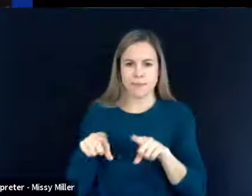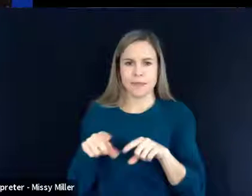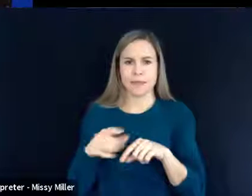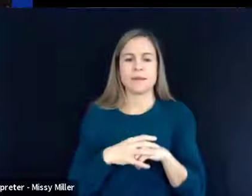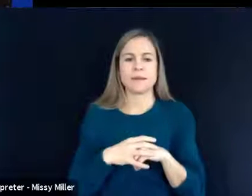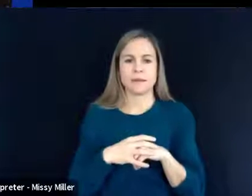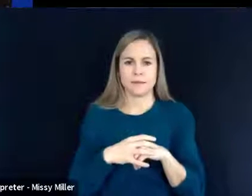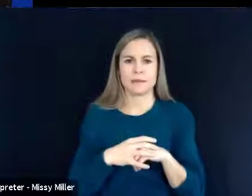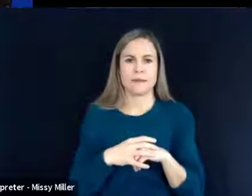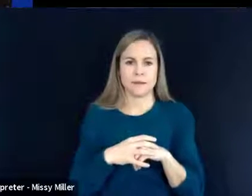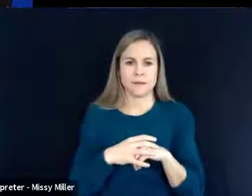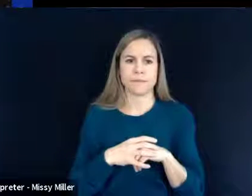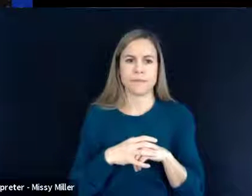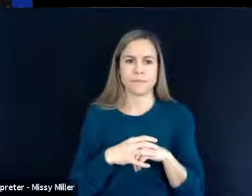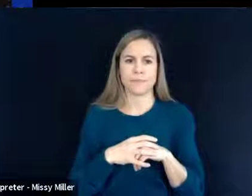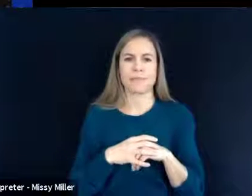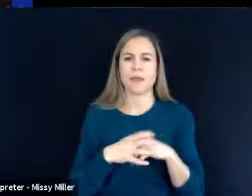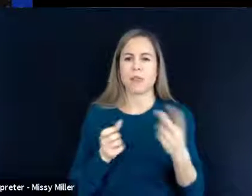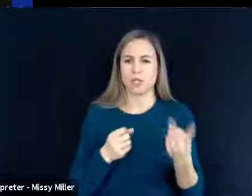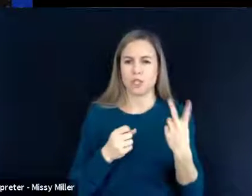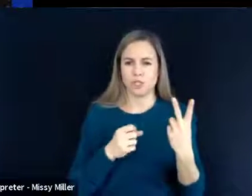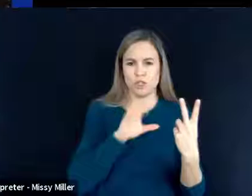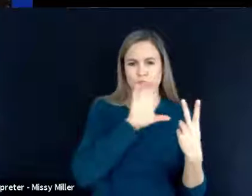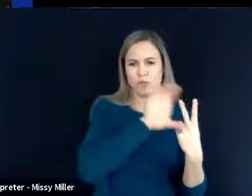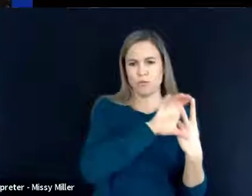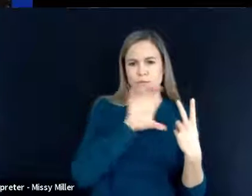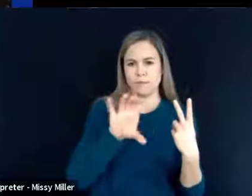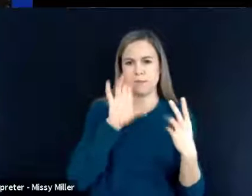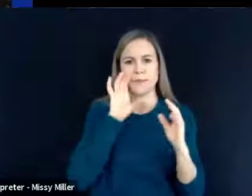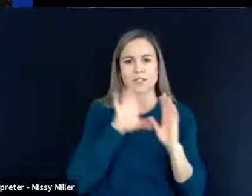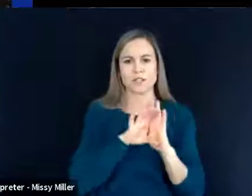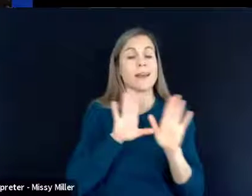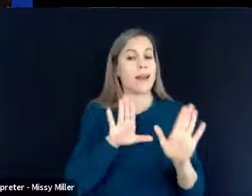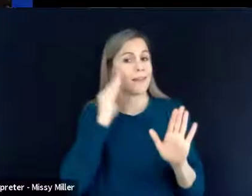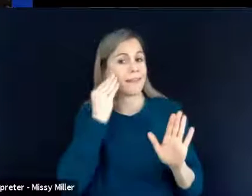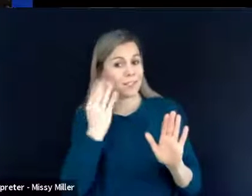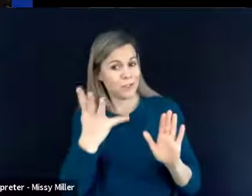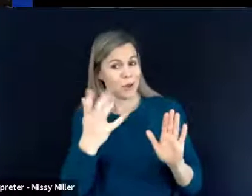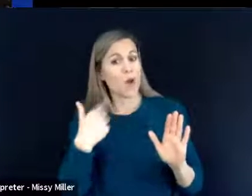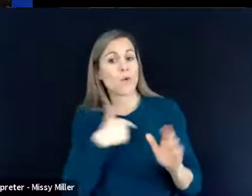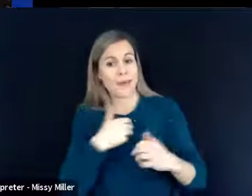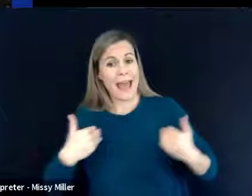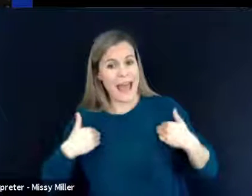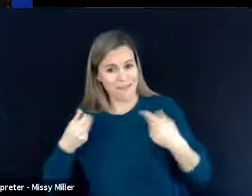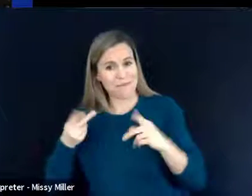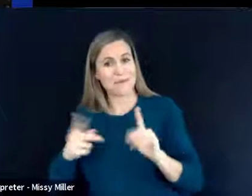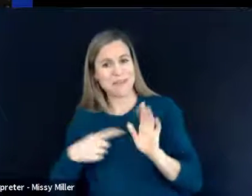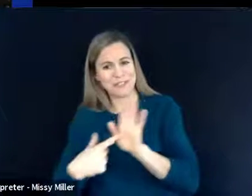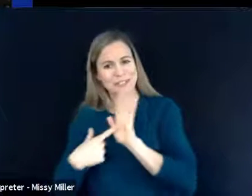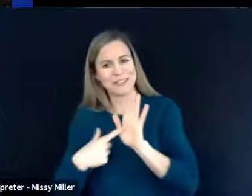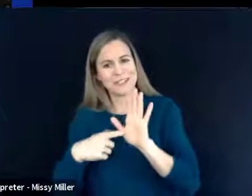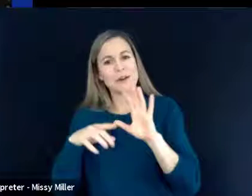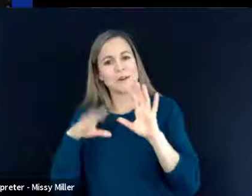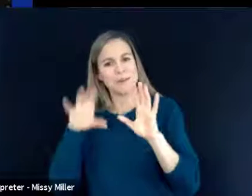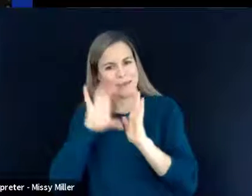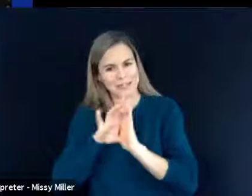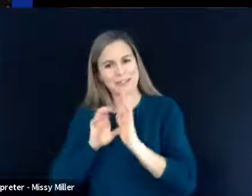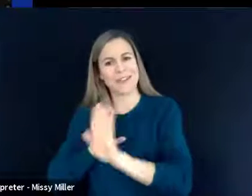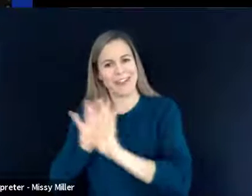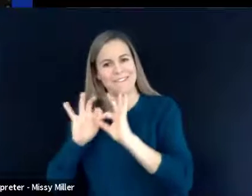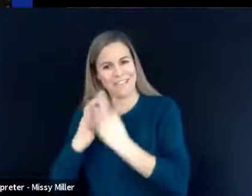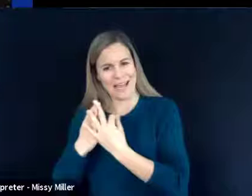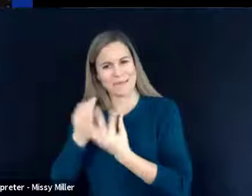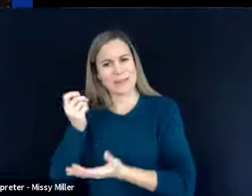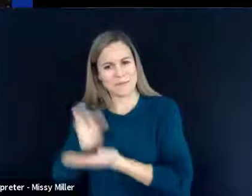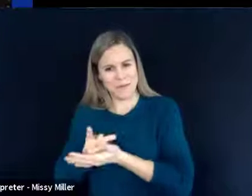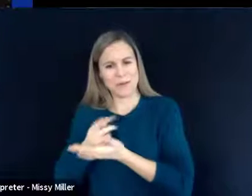maybe we should say to you, we do have permission from these kiddos whom we know. We have permission from their families to use all these images.